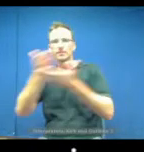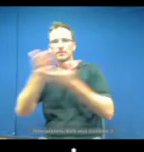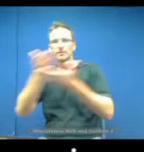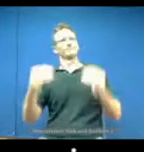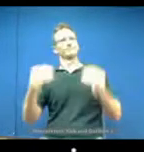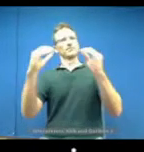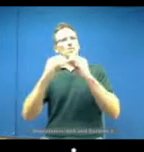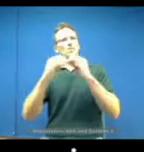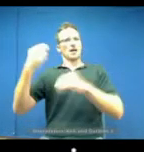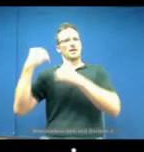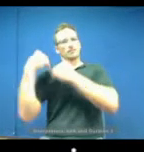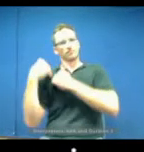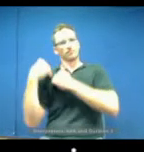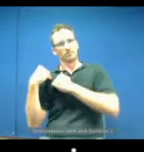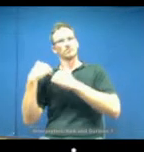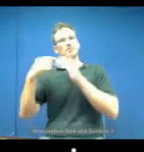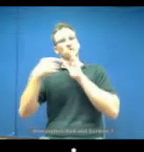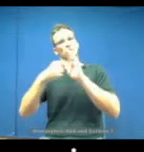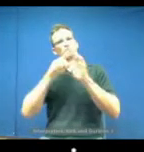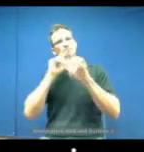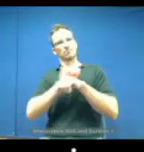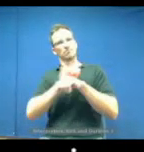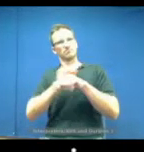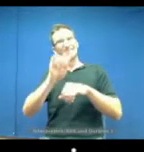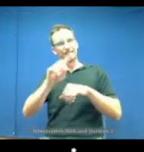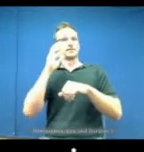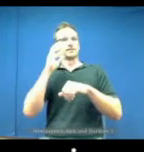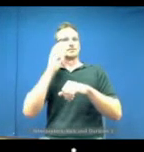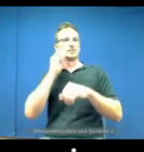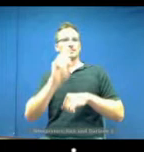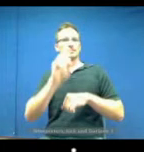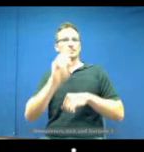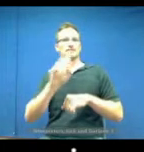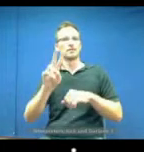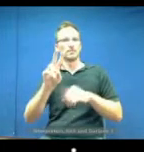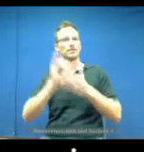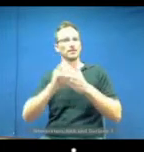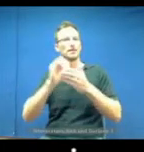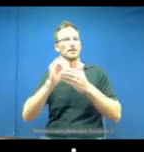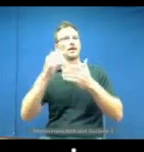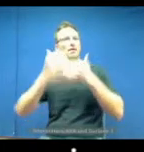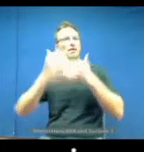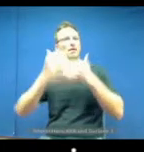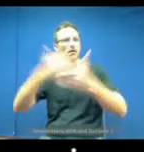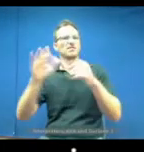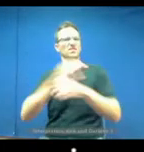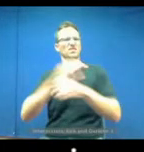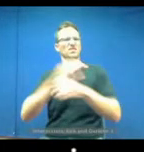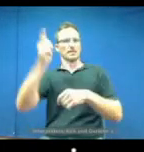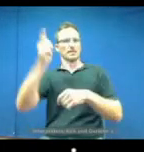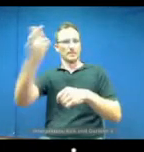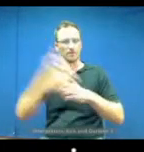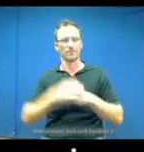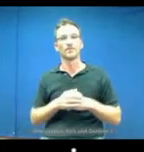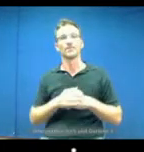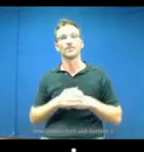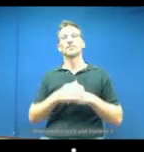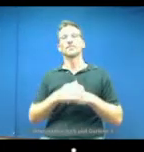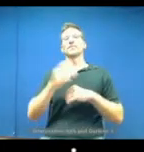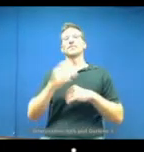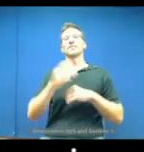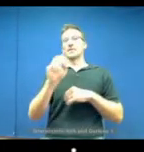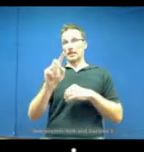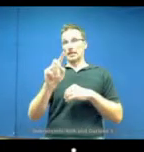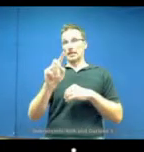a likelihood that domestic violence didn't occur. So in Maryland, you can file what we call a